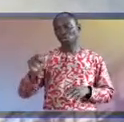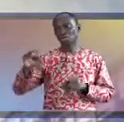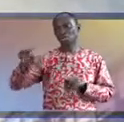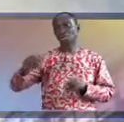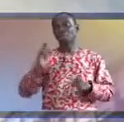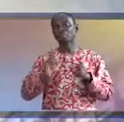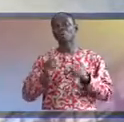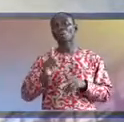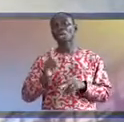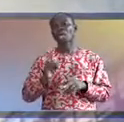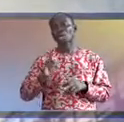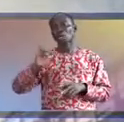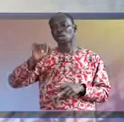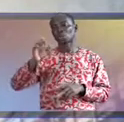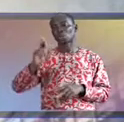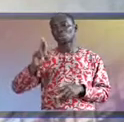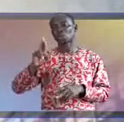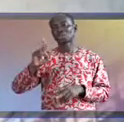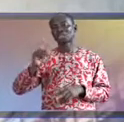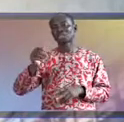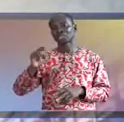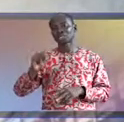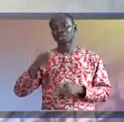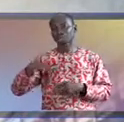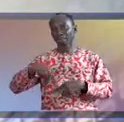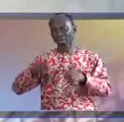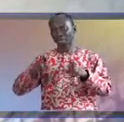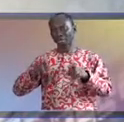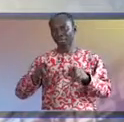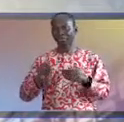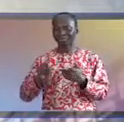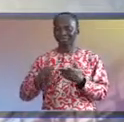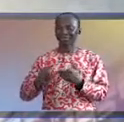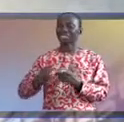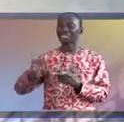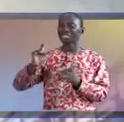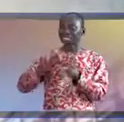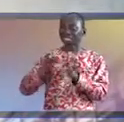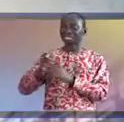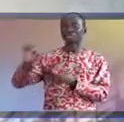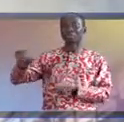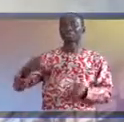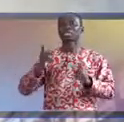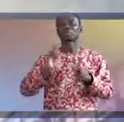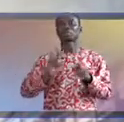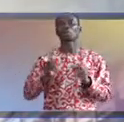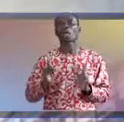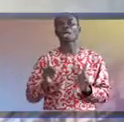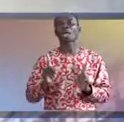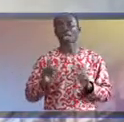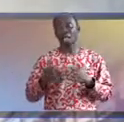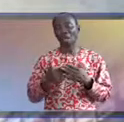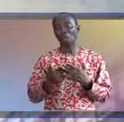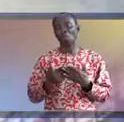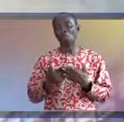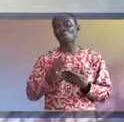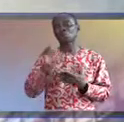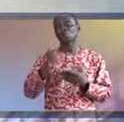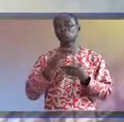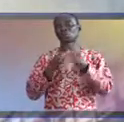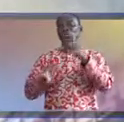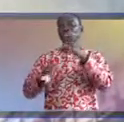kan se Yesu Kristo e bebo nkrofo esu a ode Honhom Kronkron. Na Honhom Kronkron esu bo no ene Yakobo